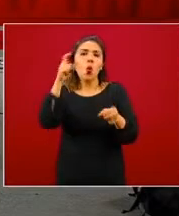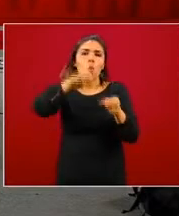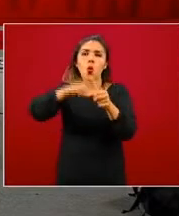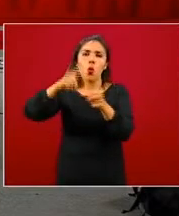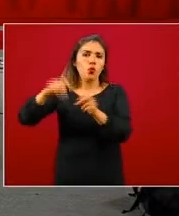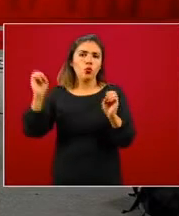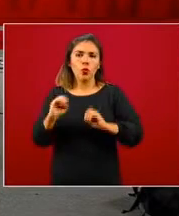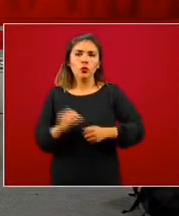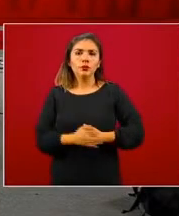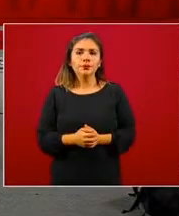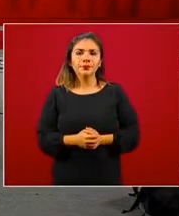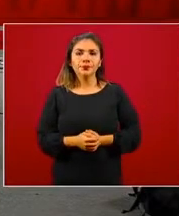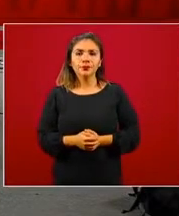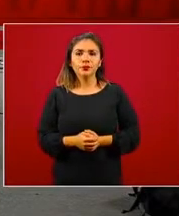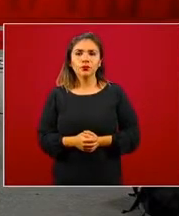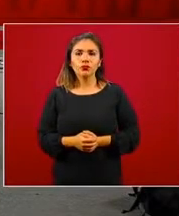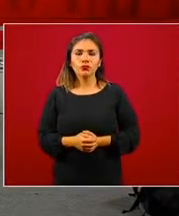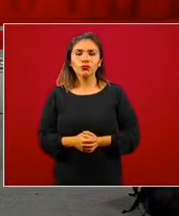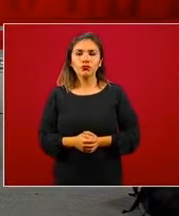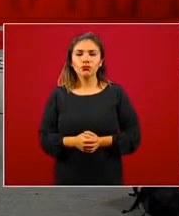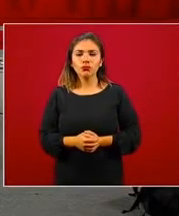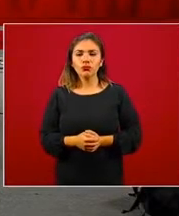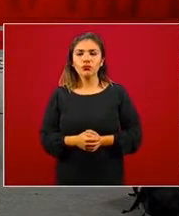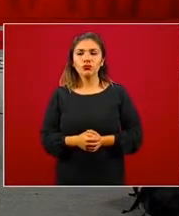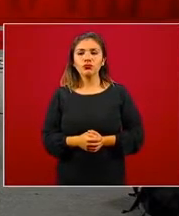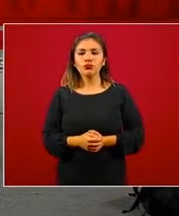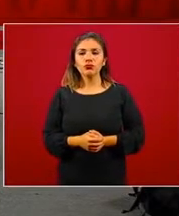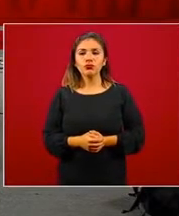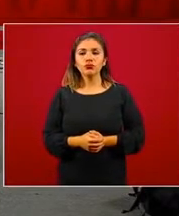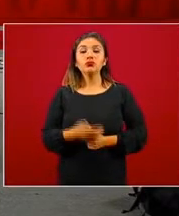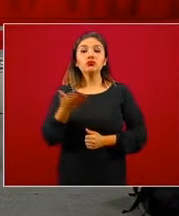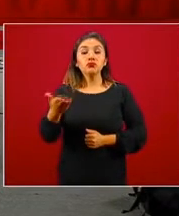important for the rest of our pilot program.